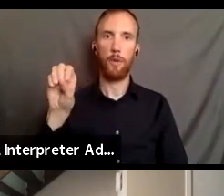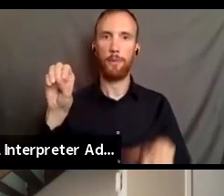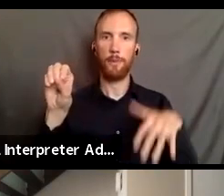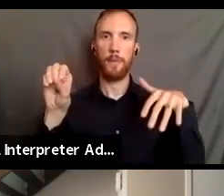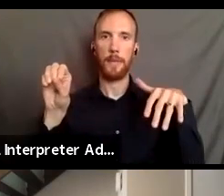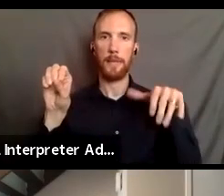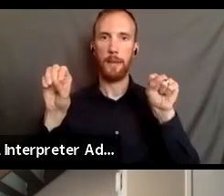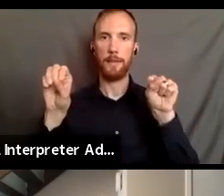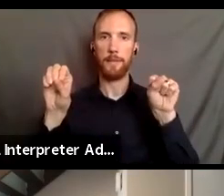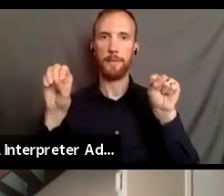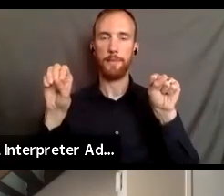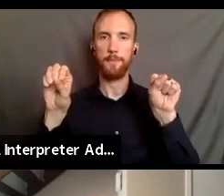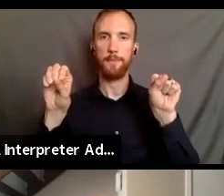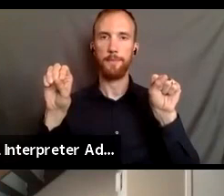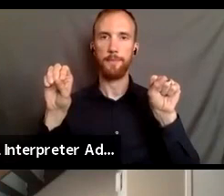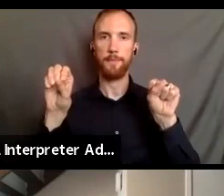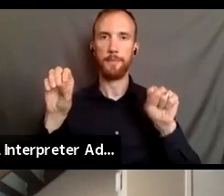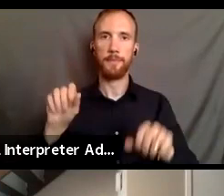yes